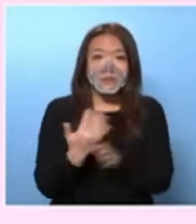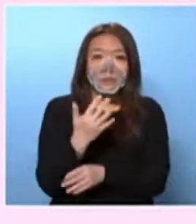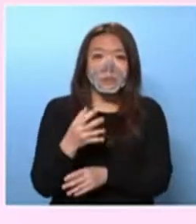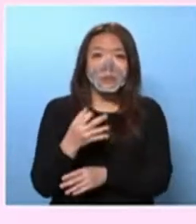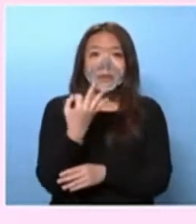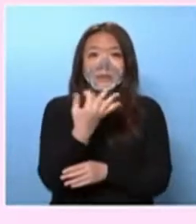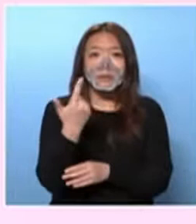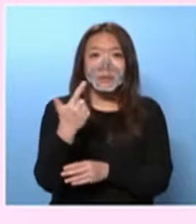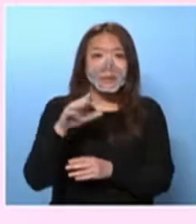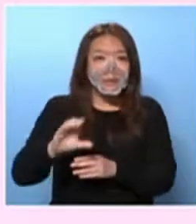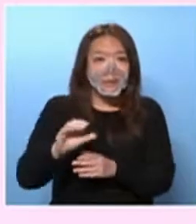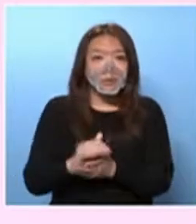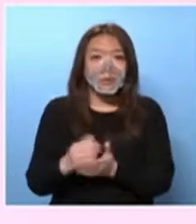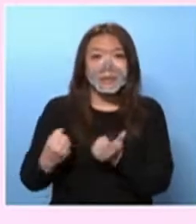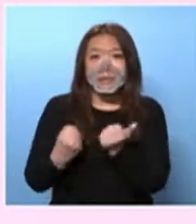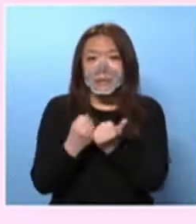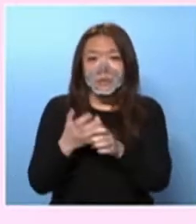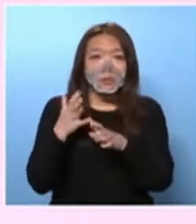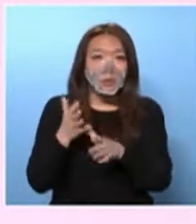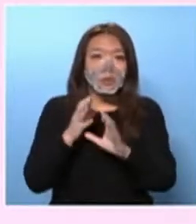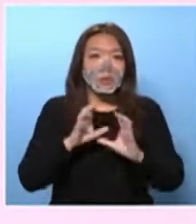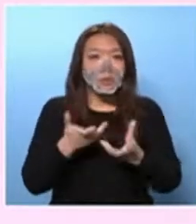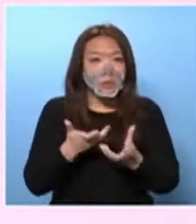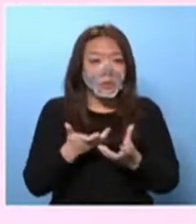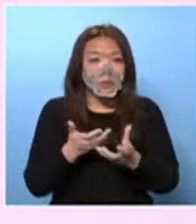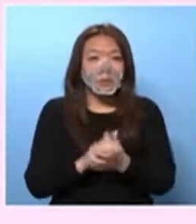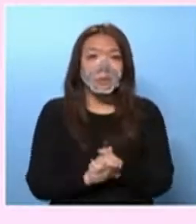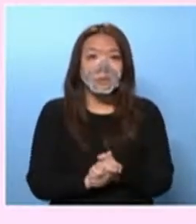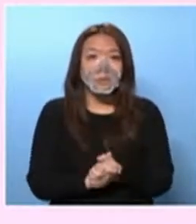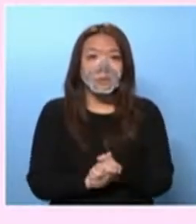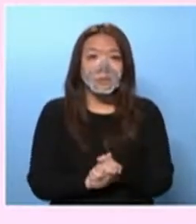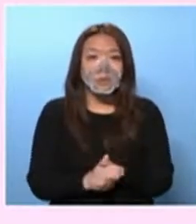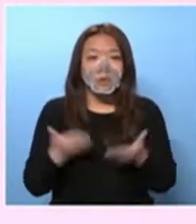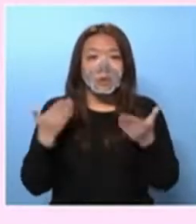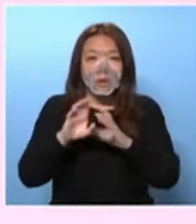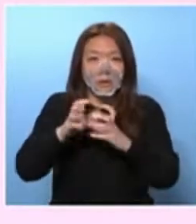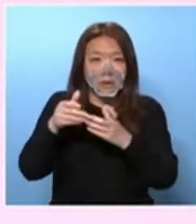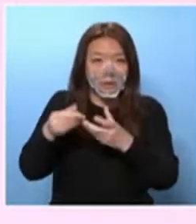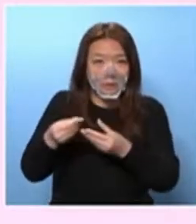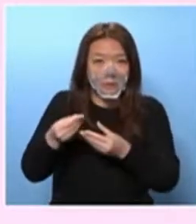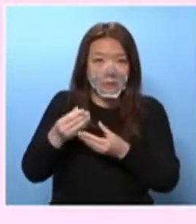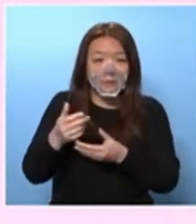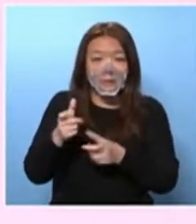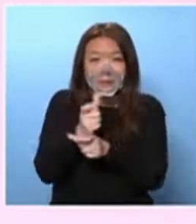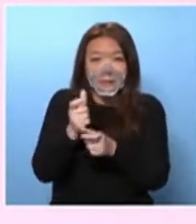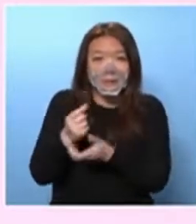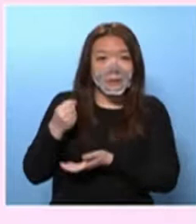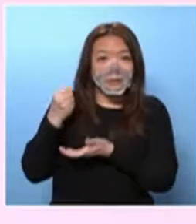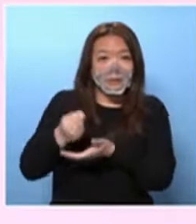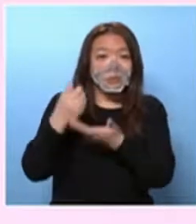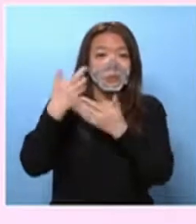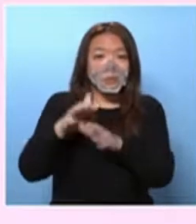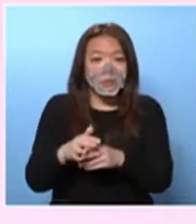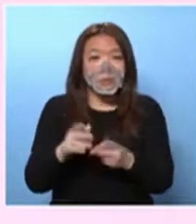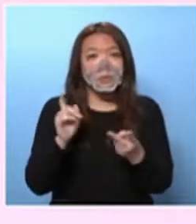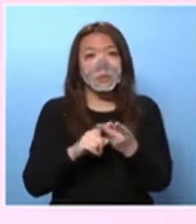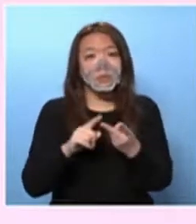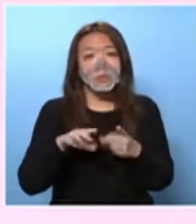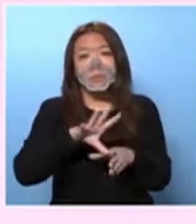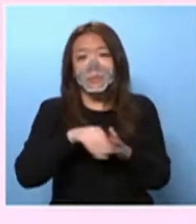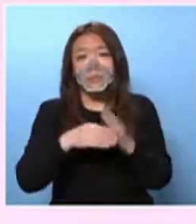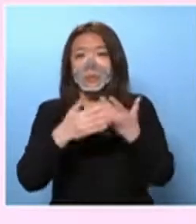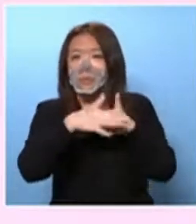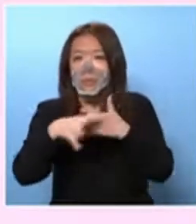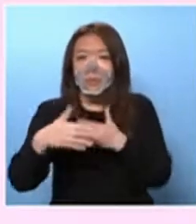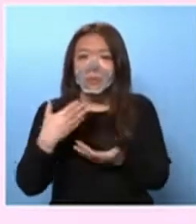2 years, the government has rolled out measures of more than $3.8 billion to support the tourism industry. In addition to providing